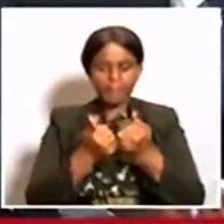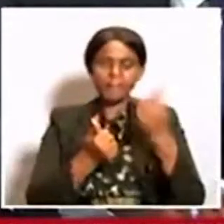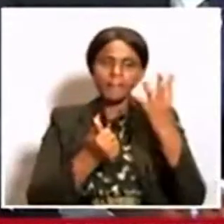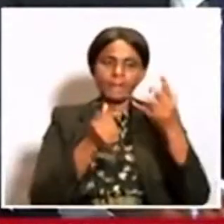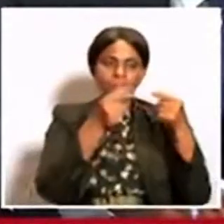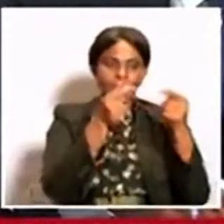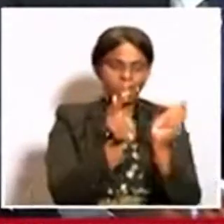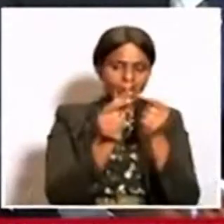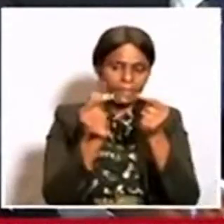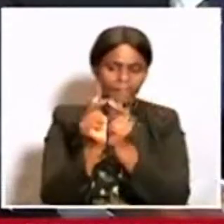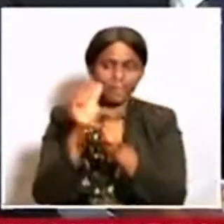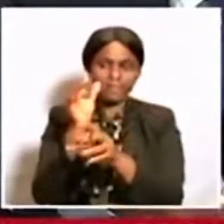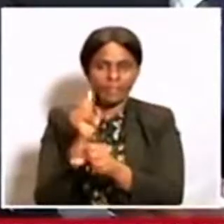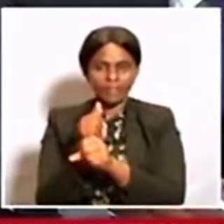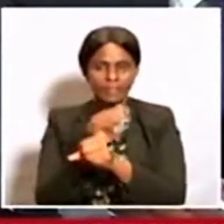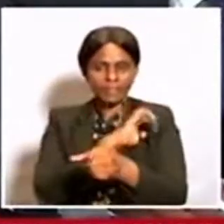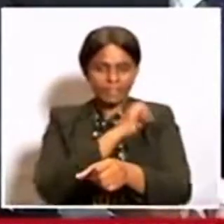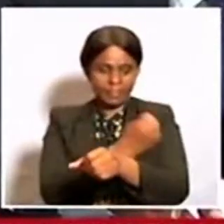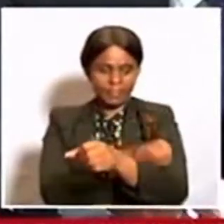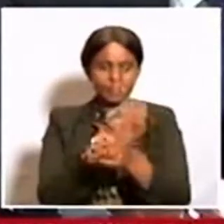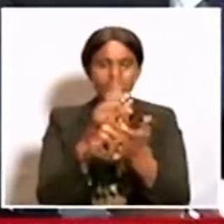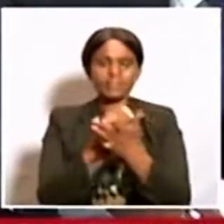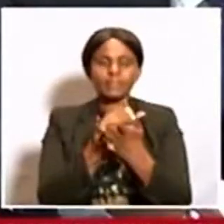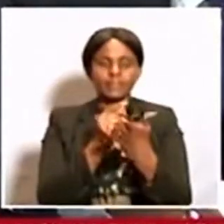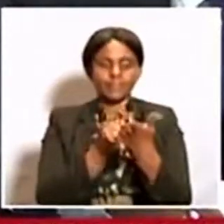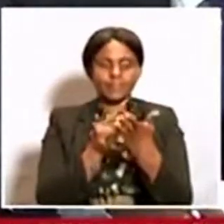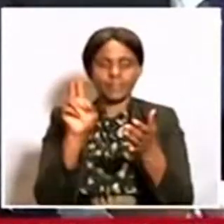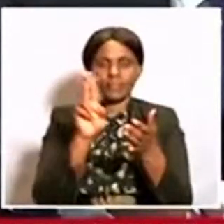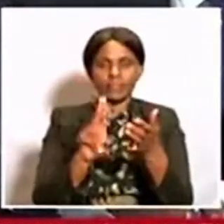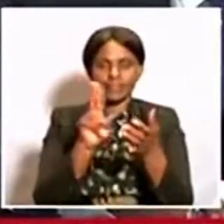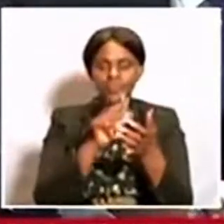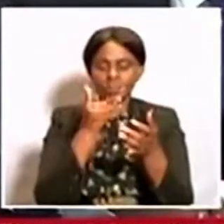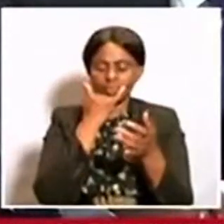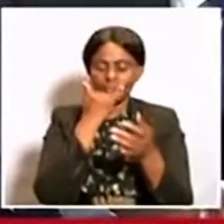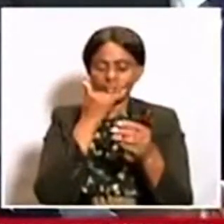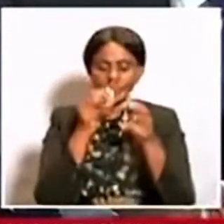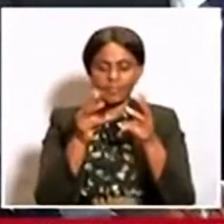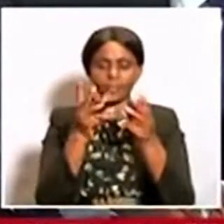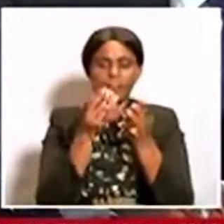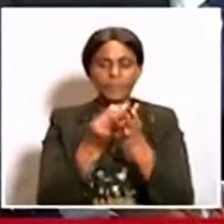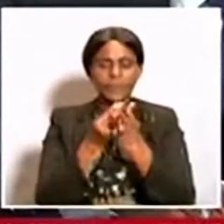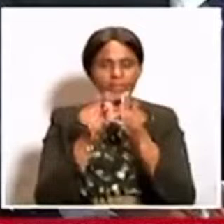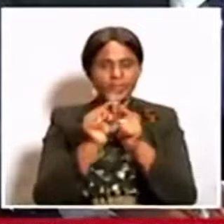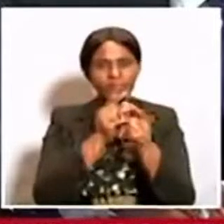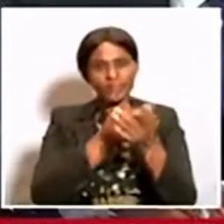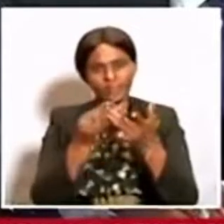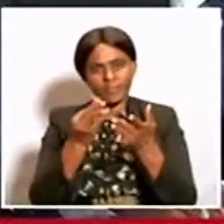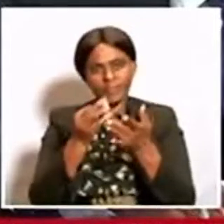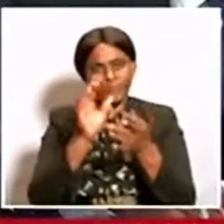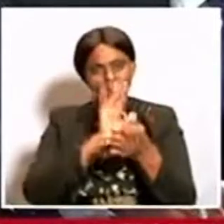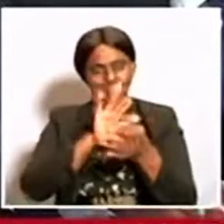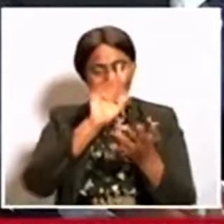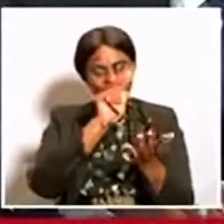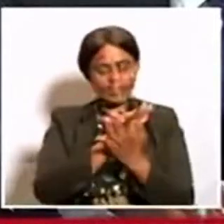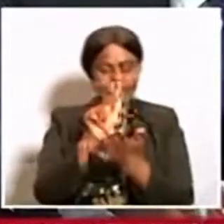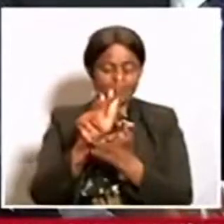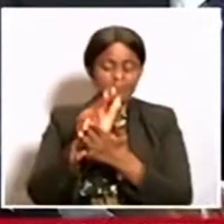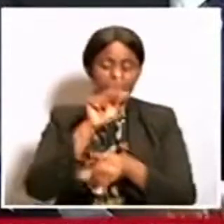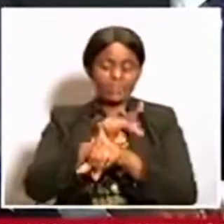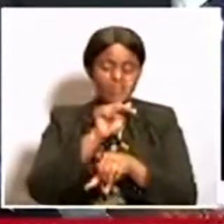groups who received the empowerment grants misappropriated the funds and failed to undertake the approved